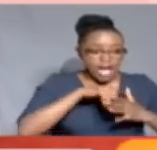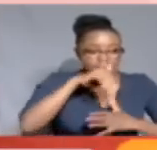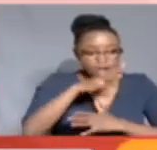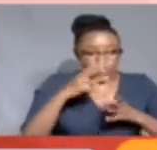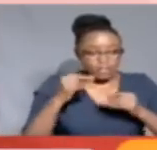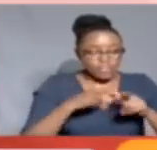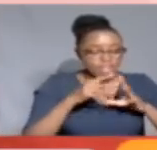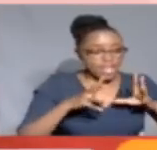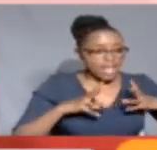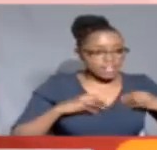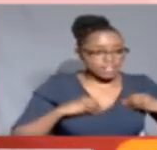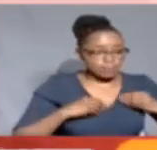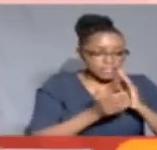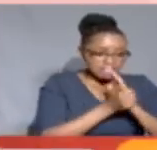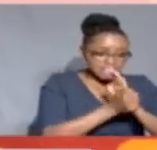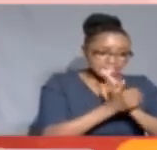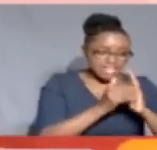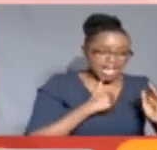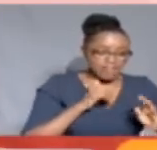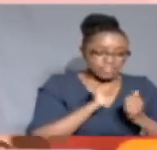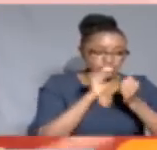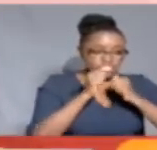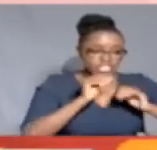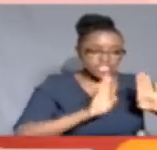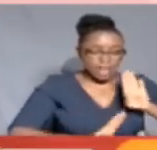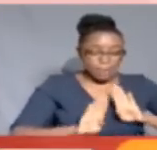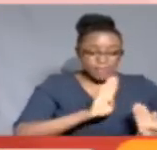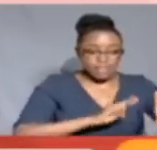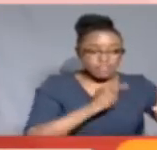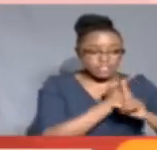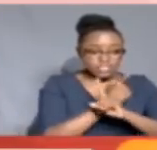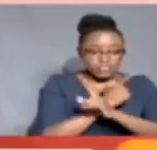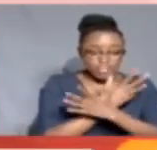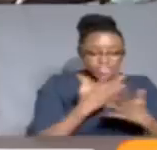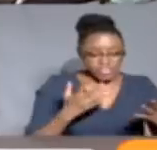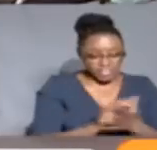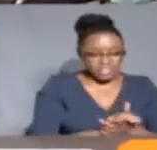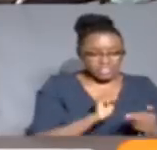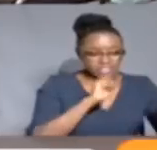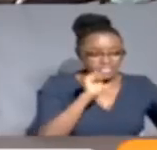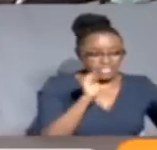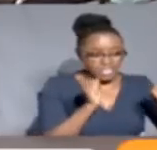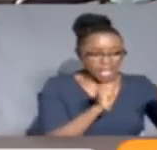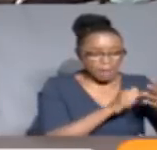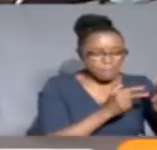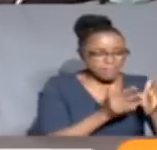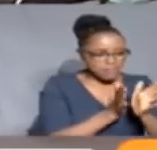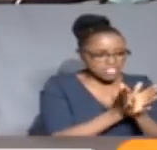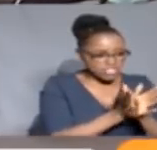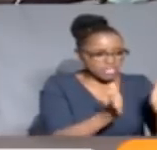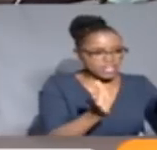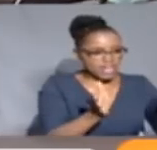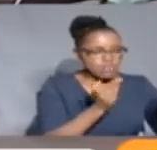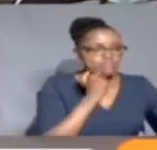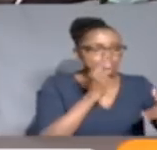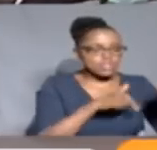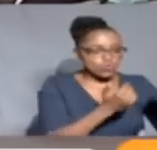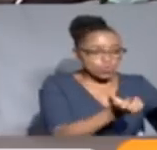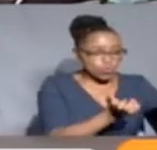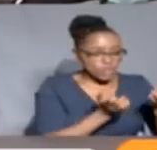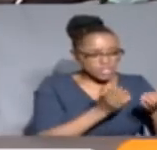accepted and they have skills and they change behavior and all these things done to them. So largely we say this need